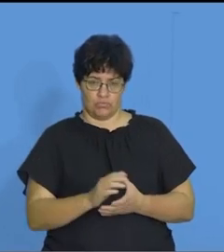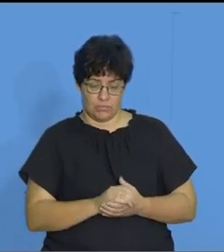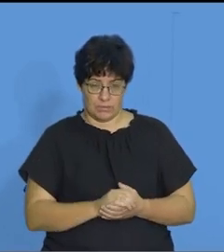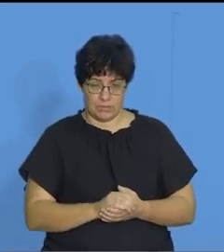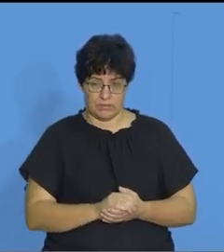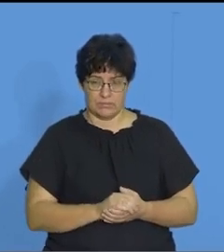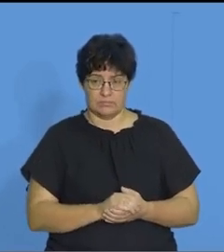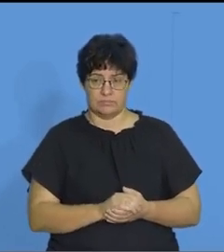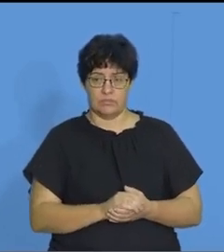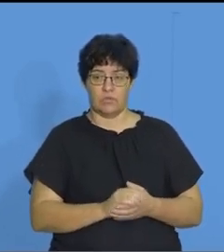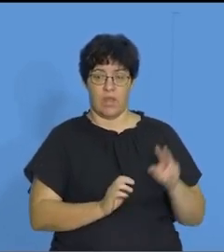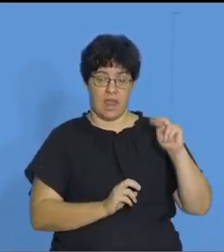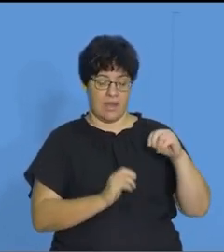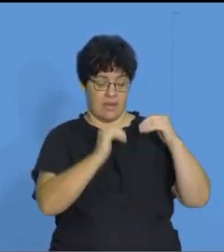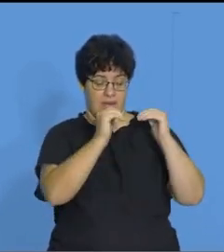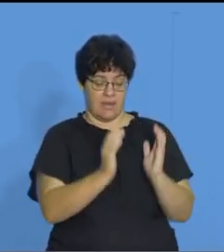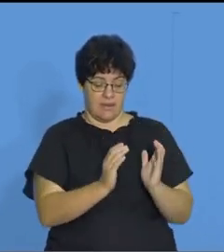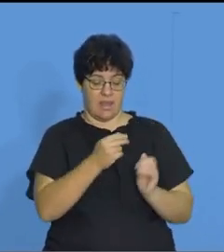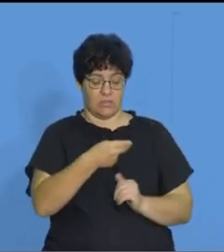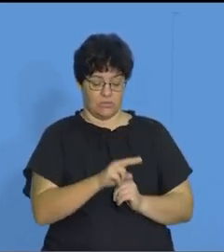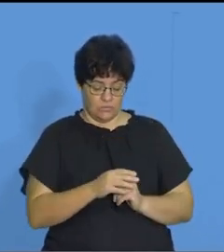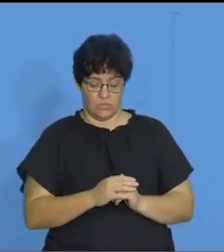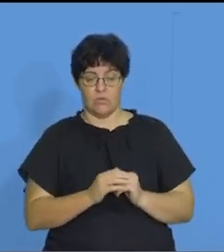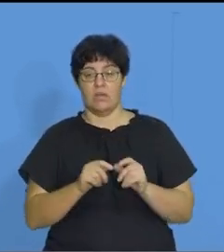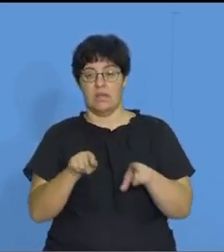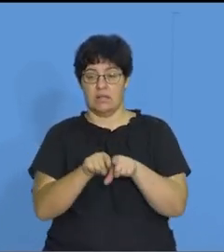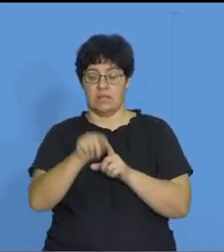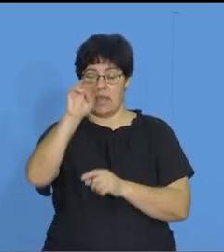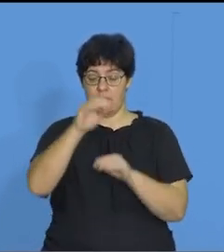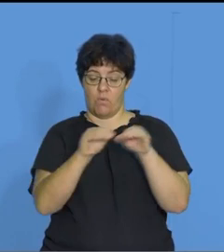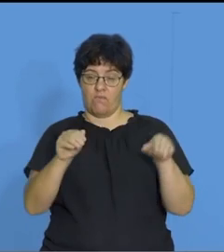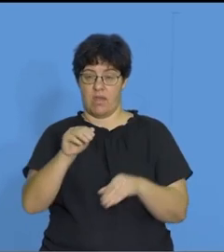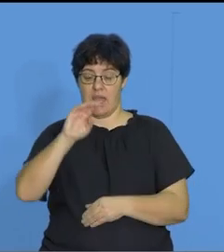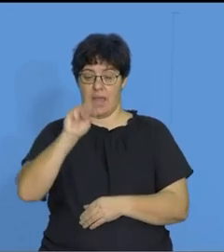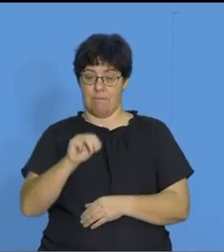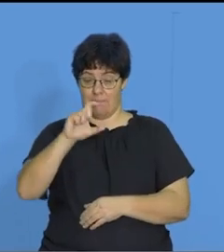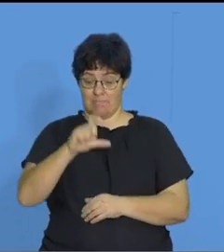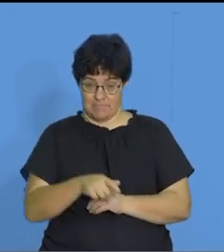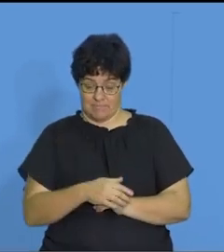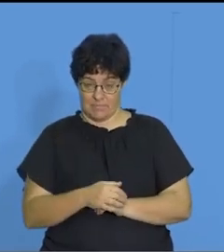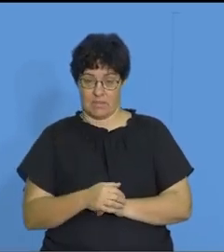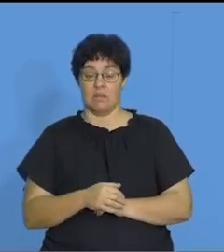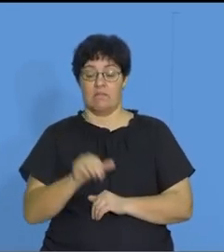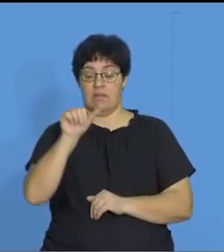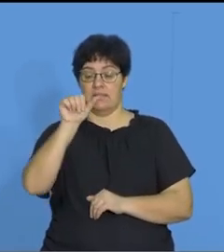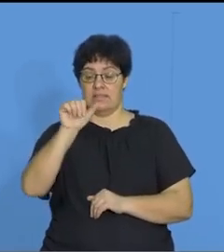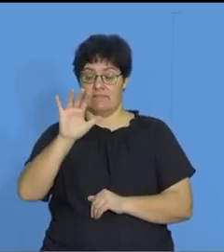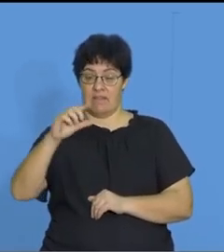okay? So the mass of sample over the molar mass, right? So this sample